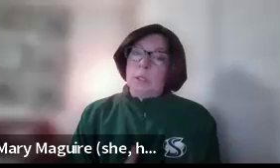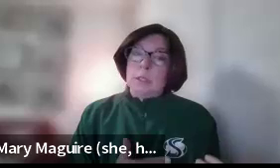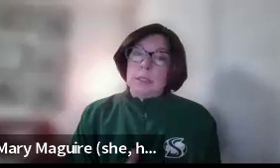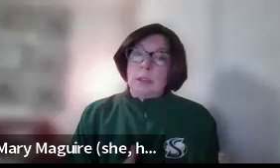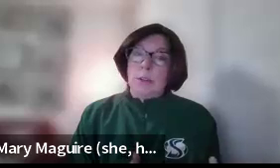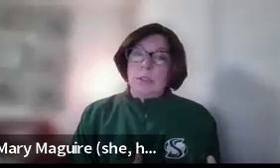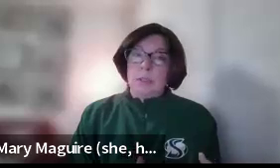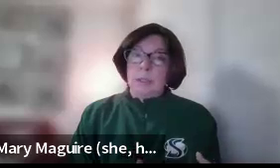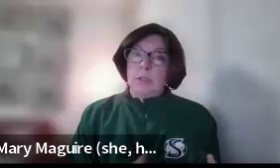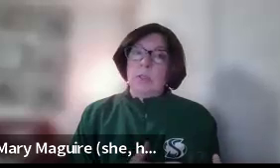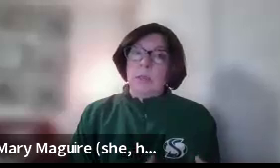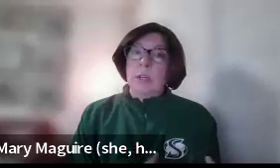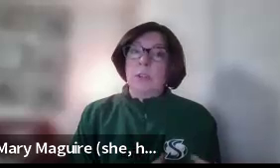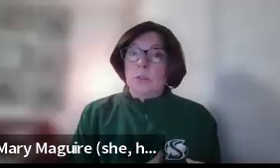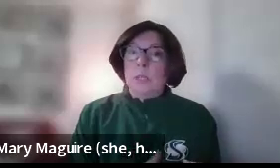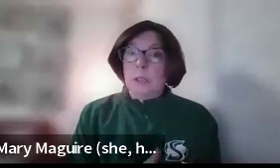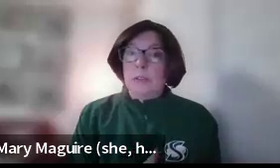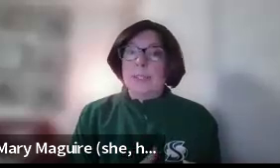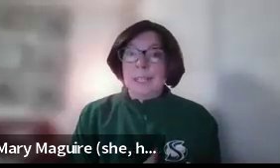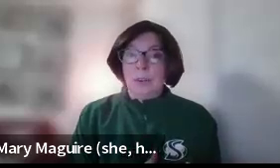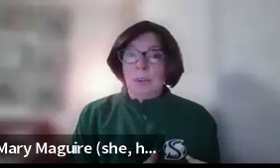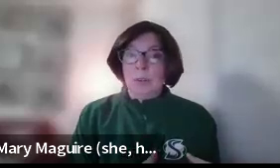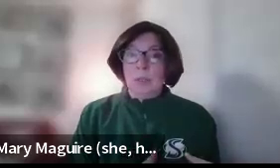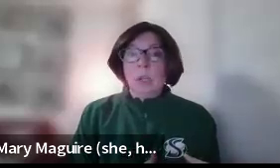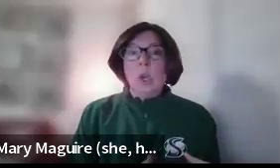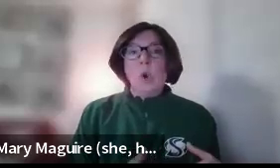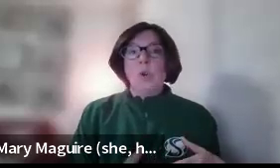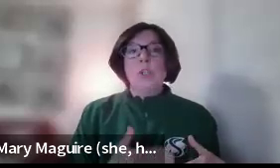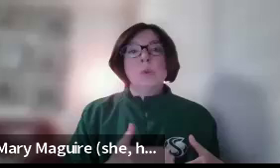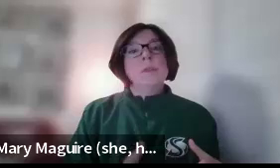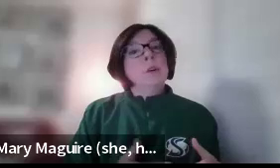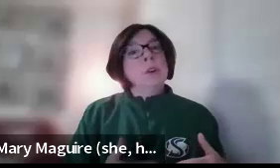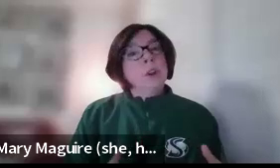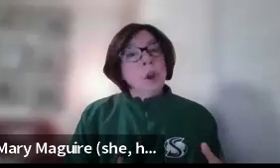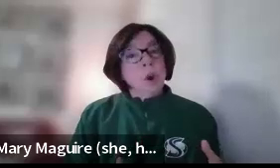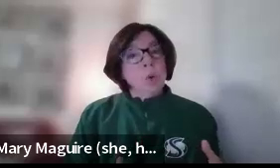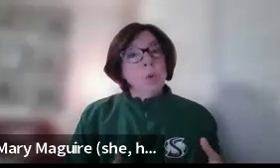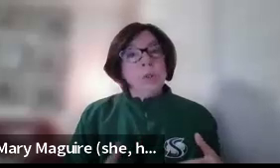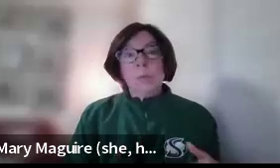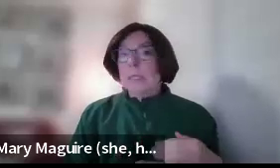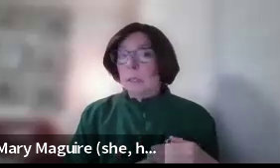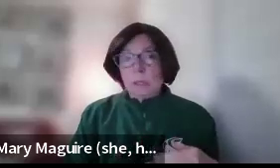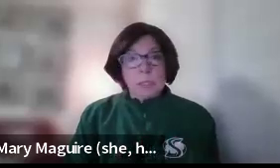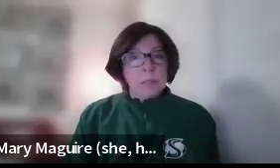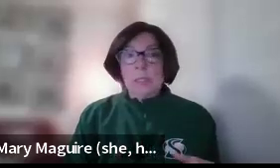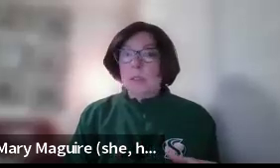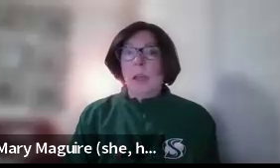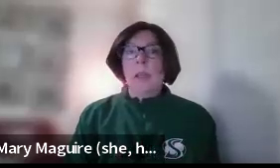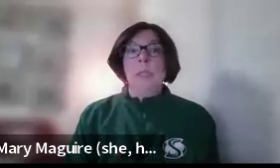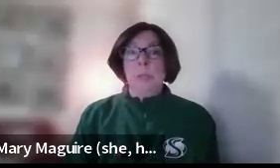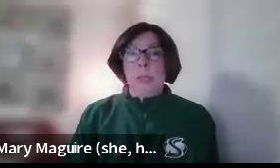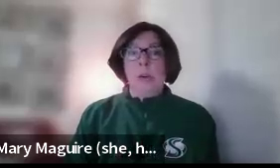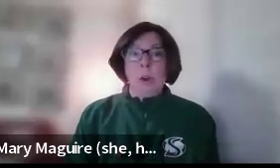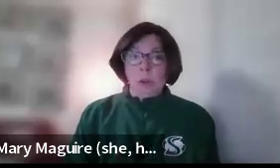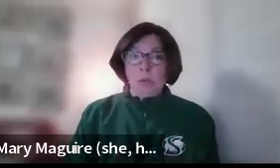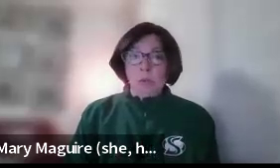of $360 a semester, $720 a year, or you would vote no, which means this fee does not